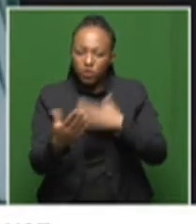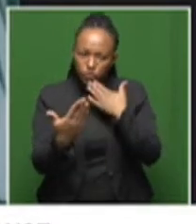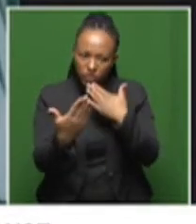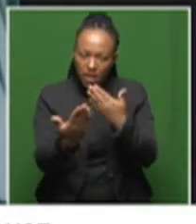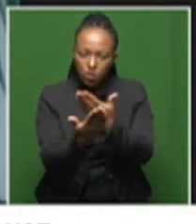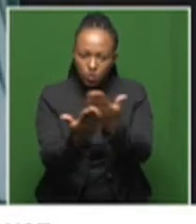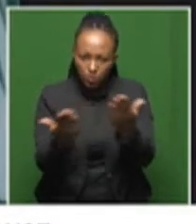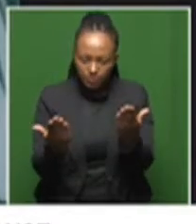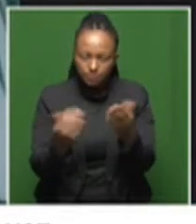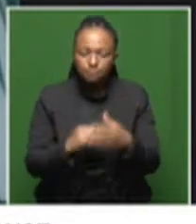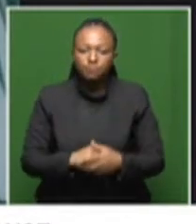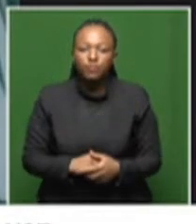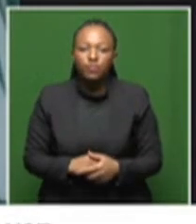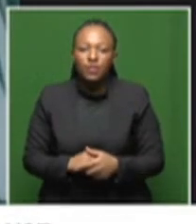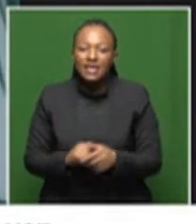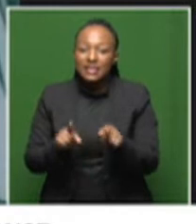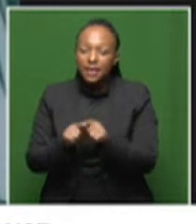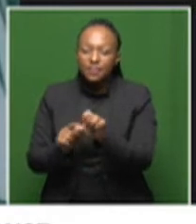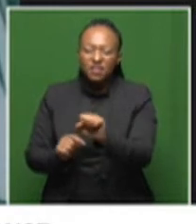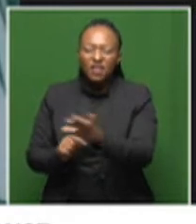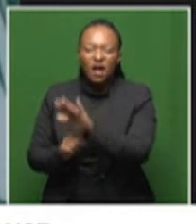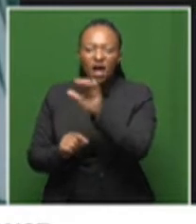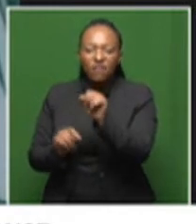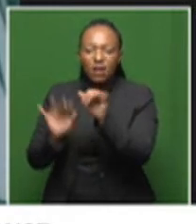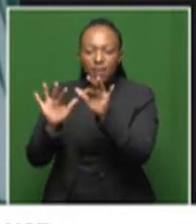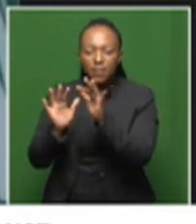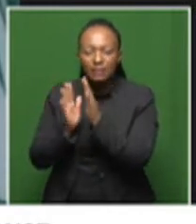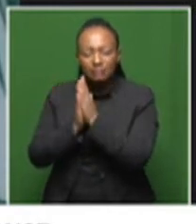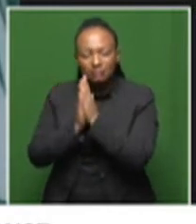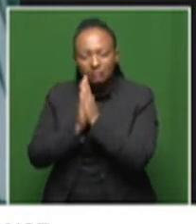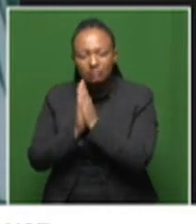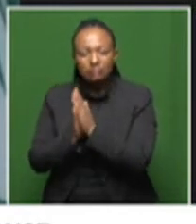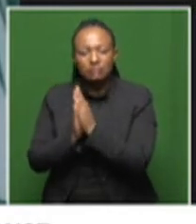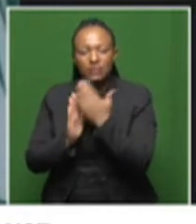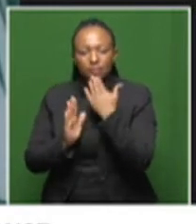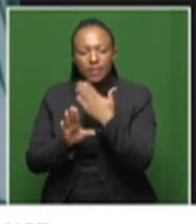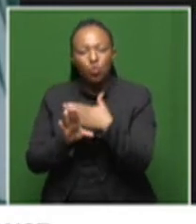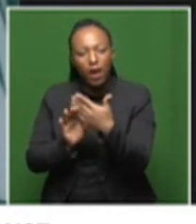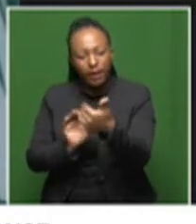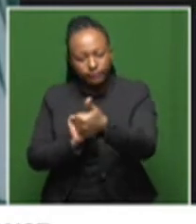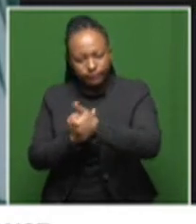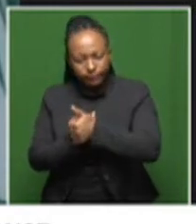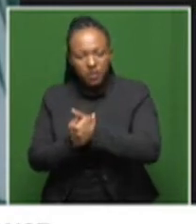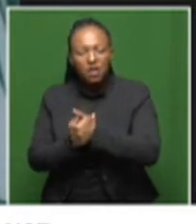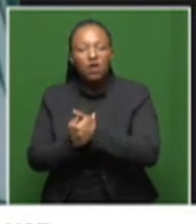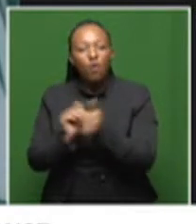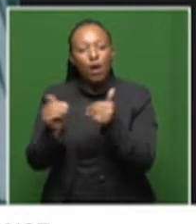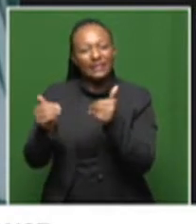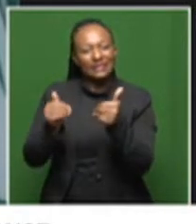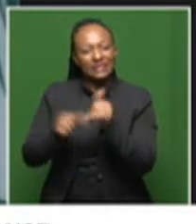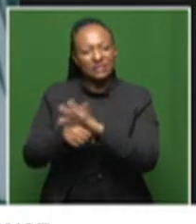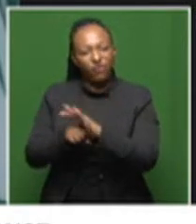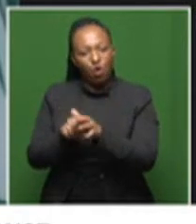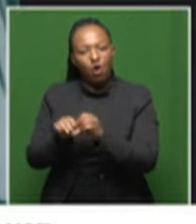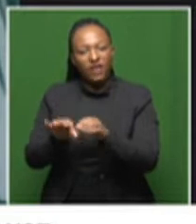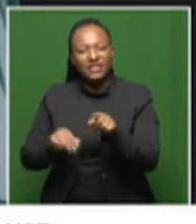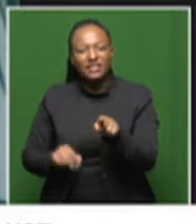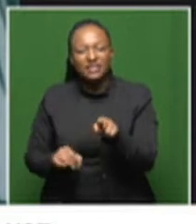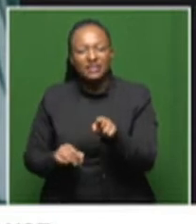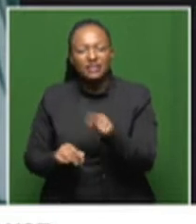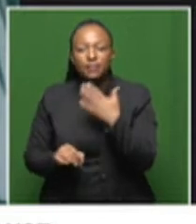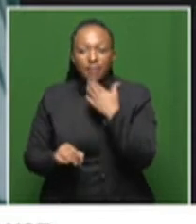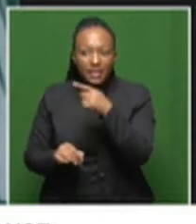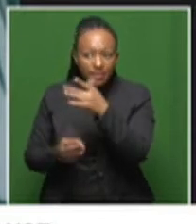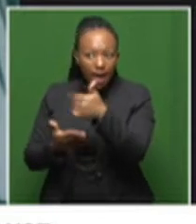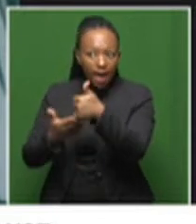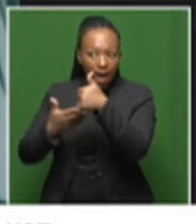let me appeal to you as South Africans to work with us in the fight against the pandemic. We want you to help us